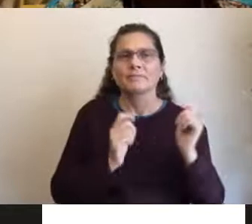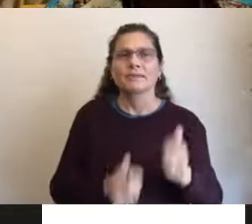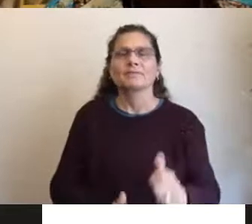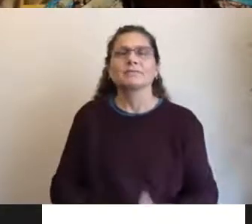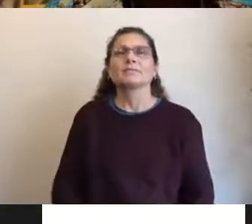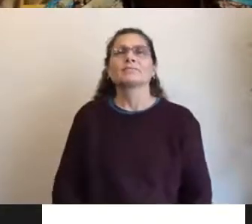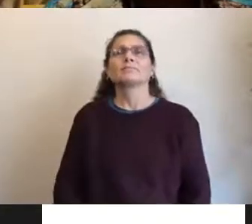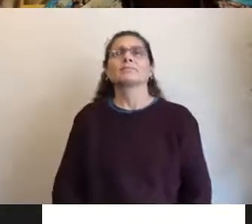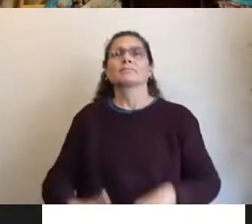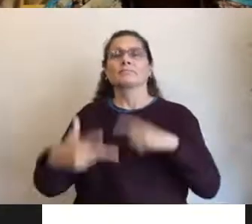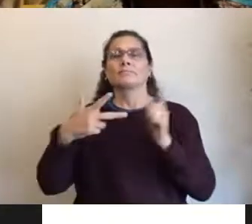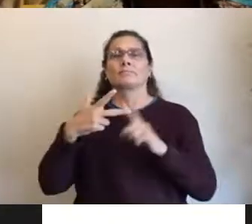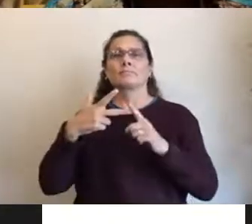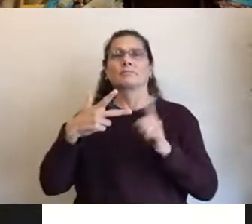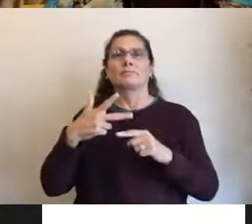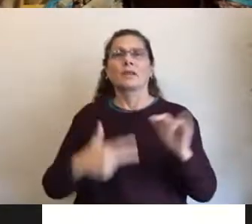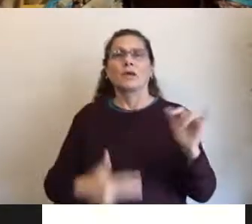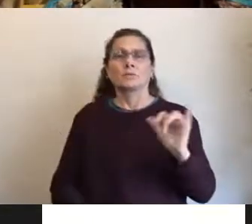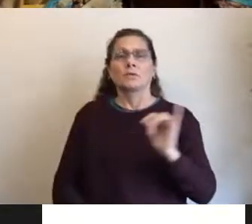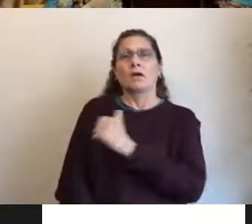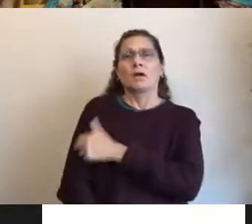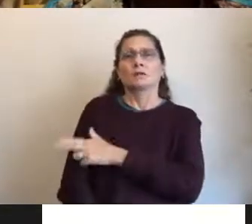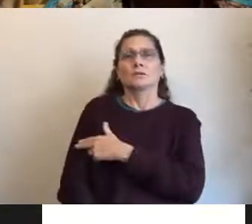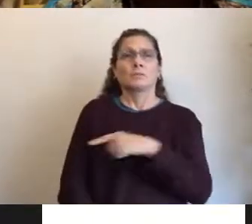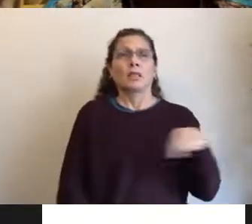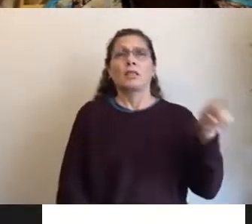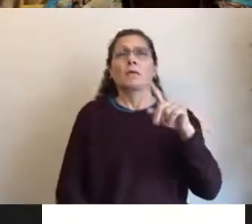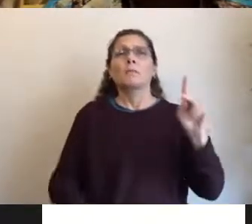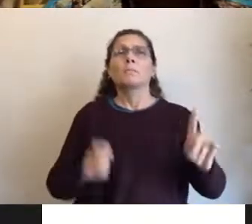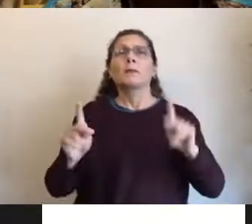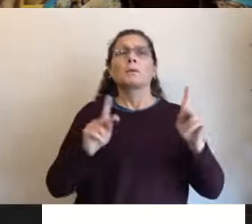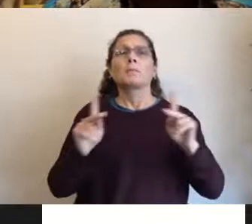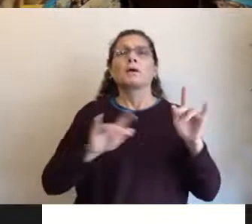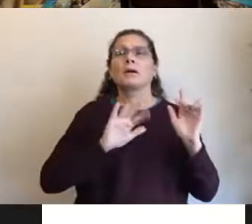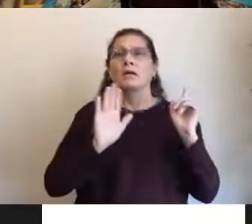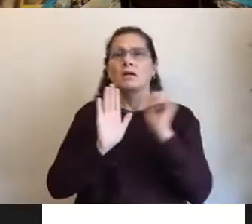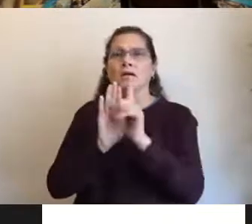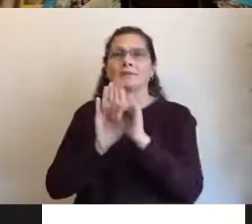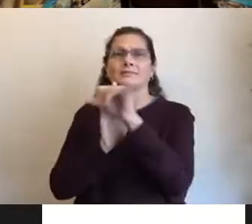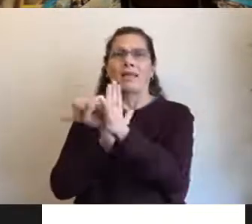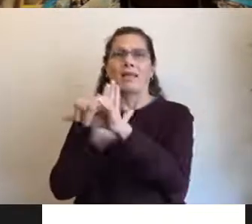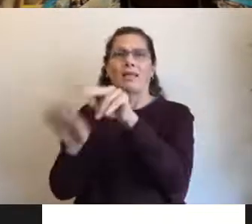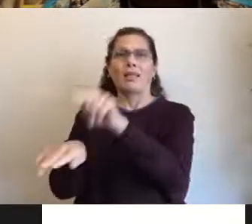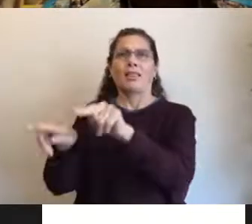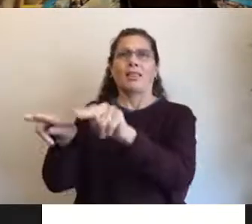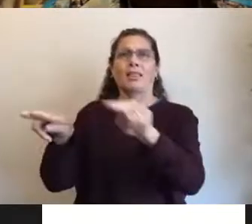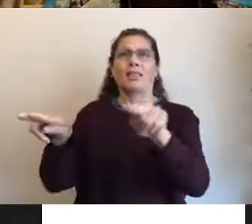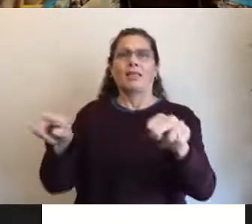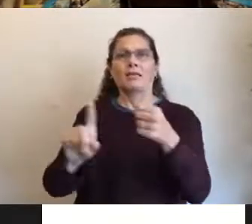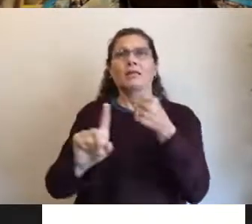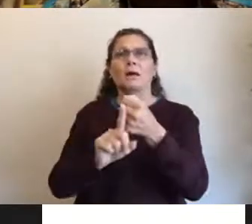in hospitalizations, which also have the ability to significantly impact our healthcare capacity within the county and the